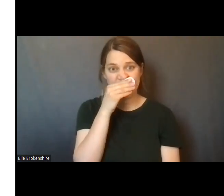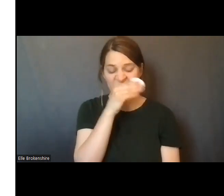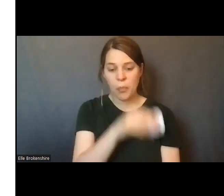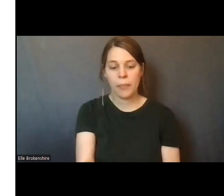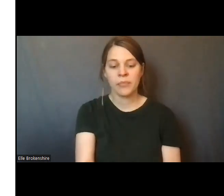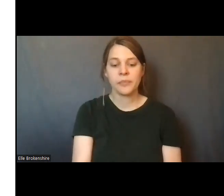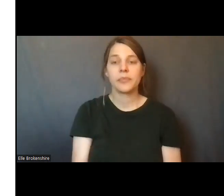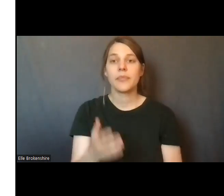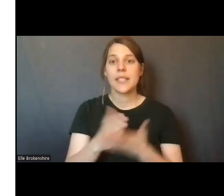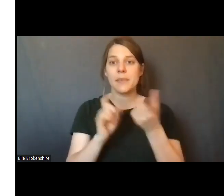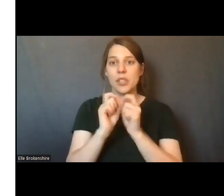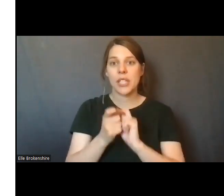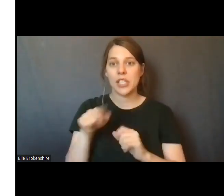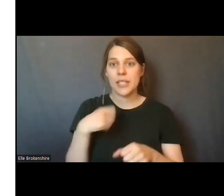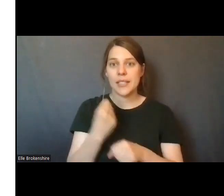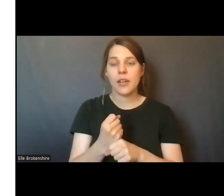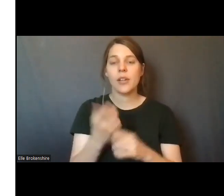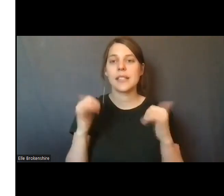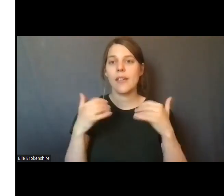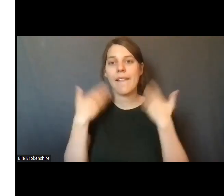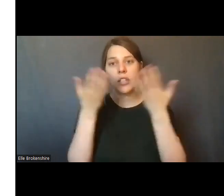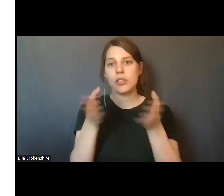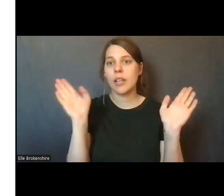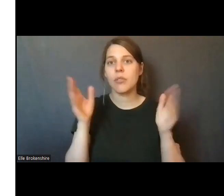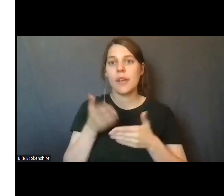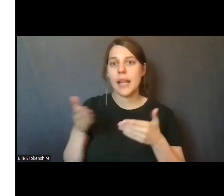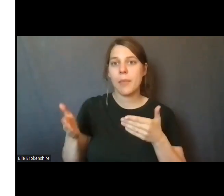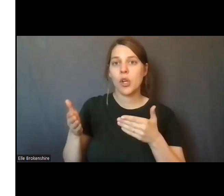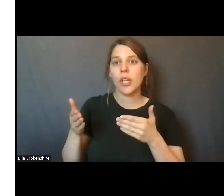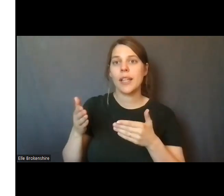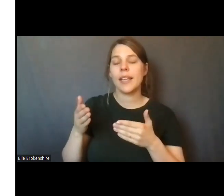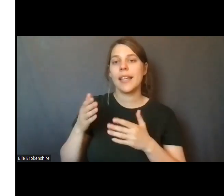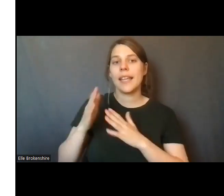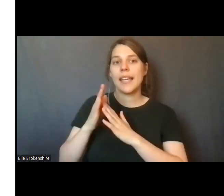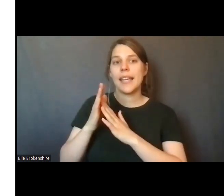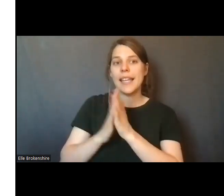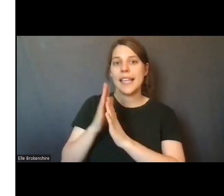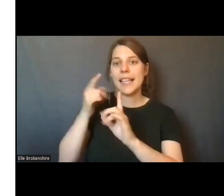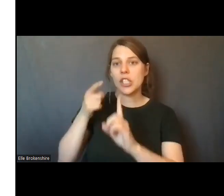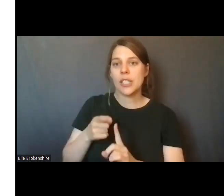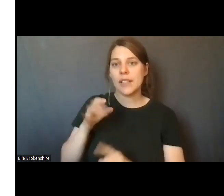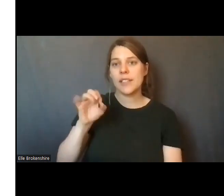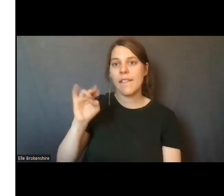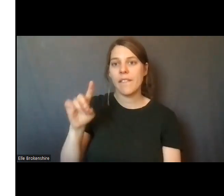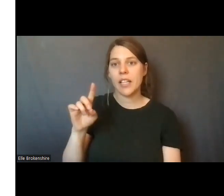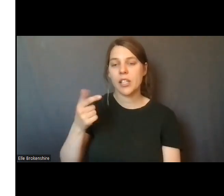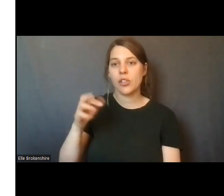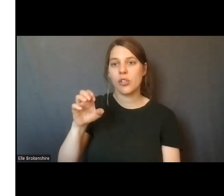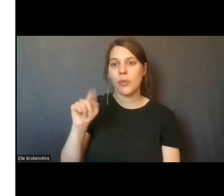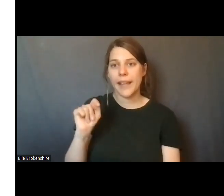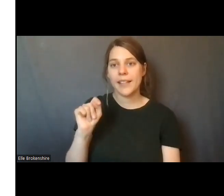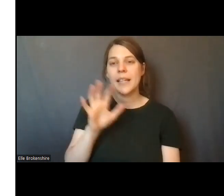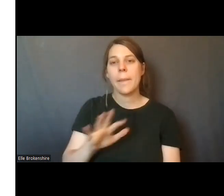changes this year. We still have the general Neighborhood Initiatives Fund grants. This is about 70% of